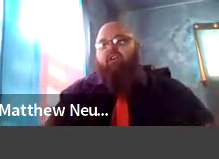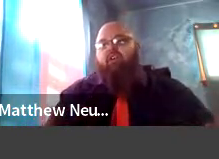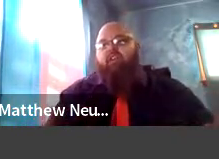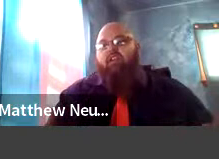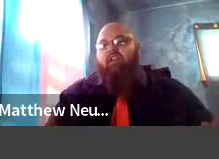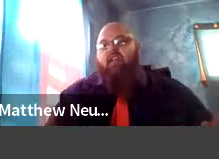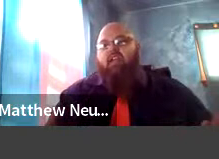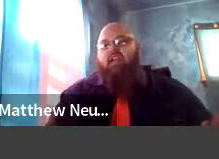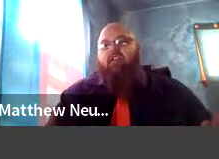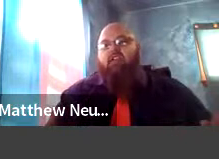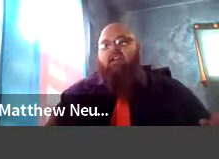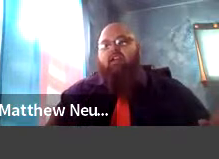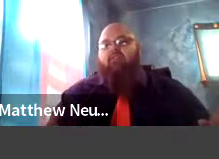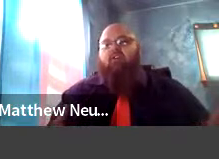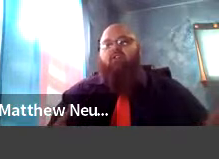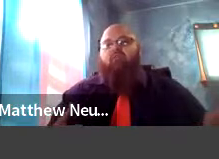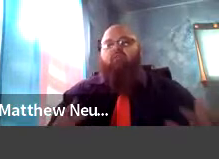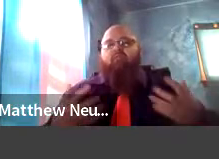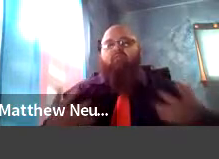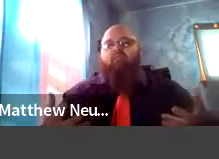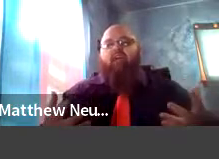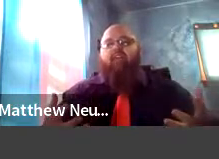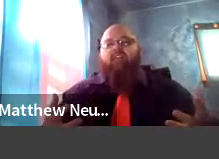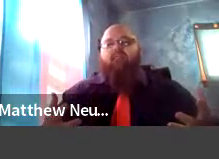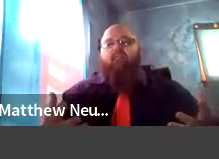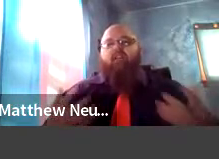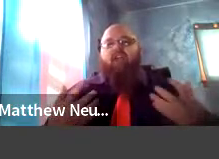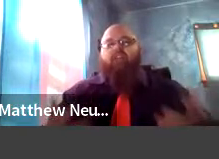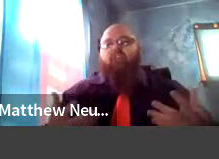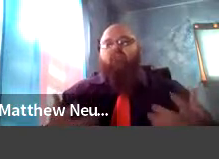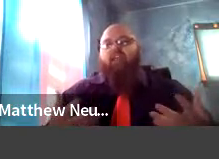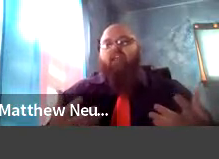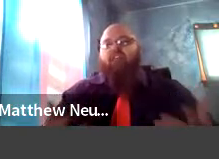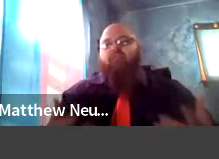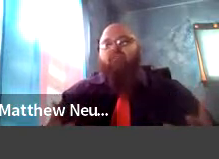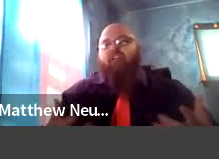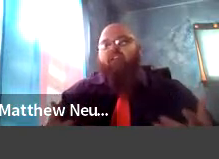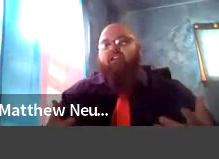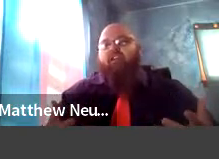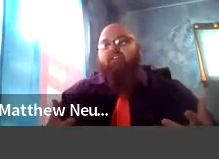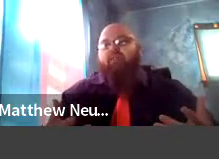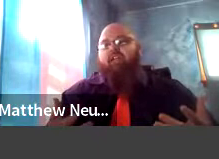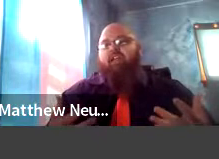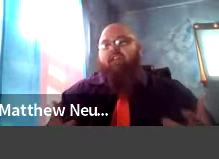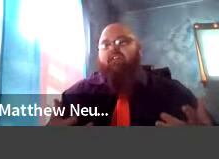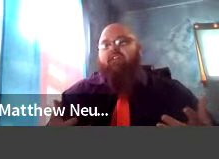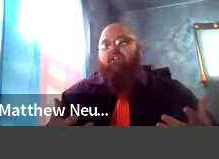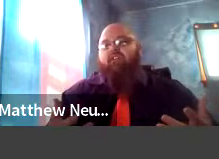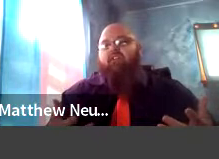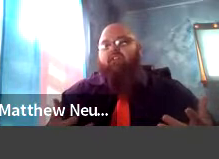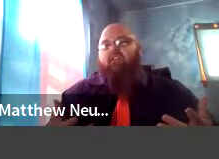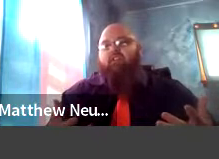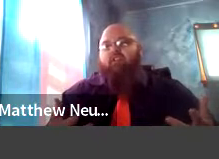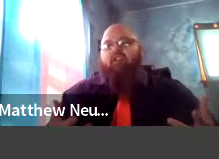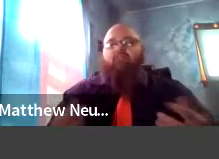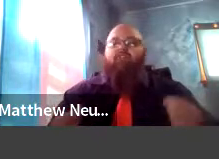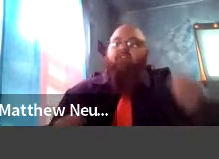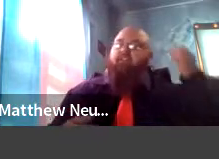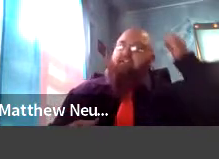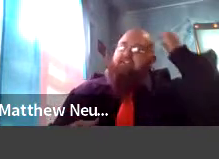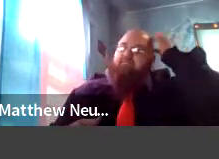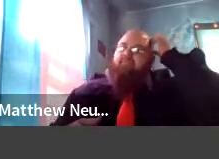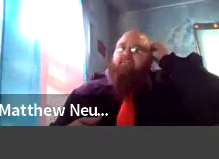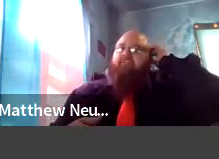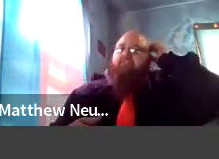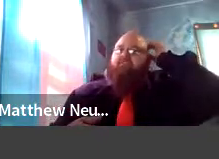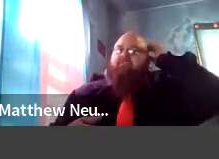language for it. And so we moved past it, but we have to recognize that we had a history there. If you go to